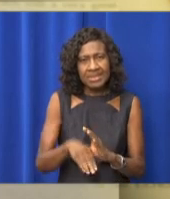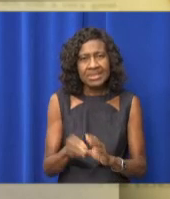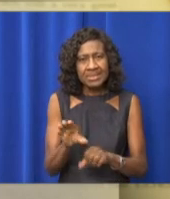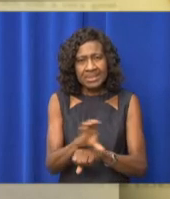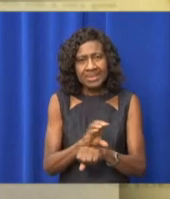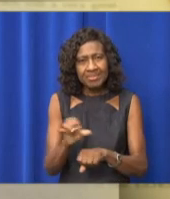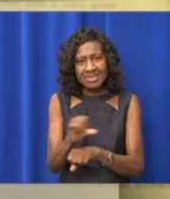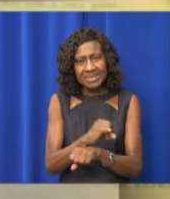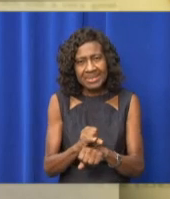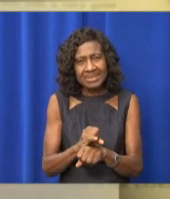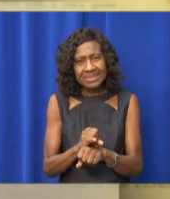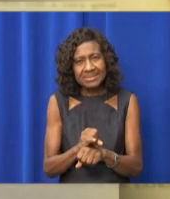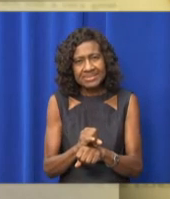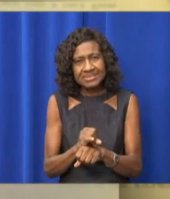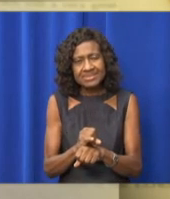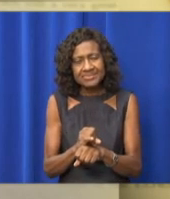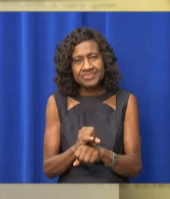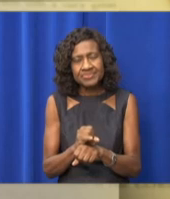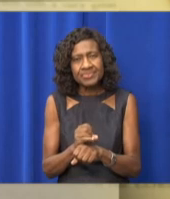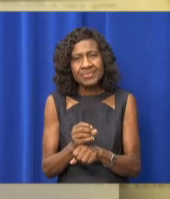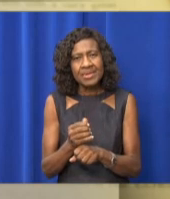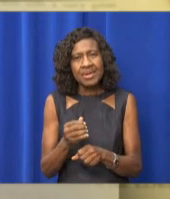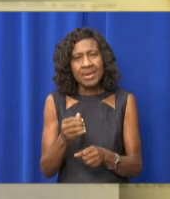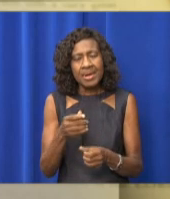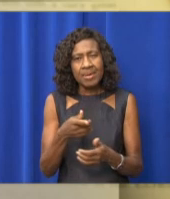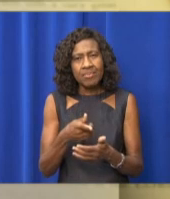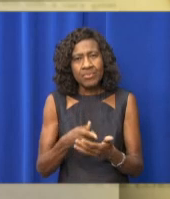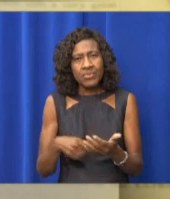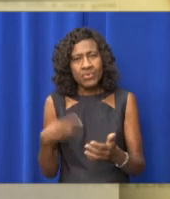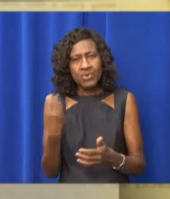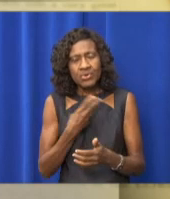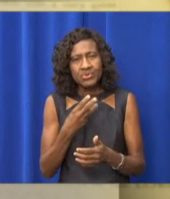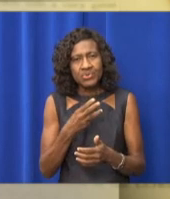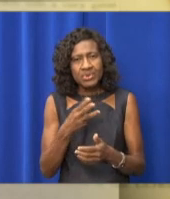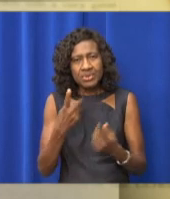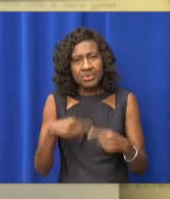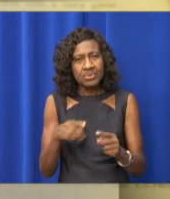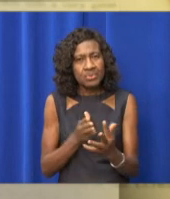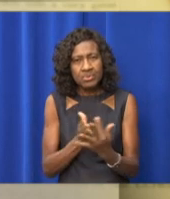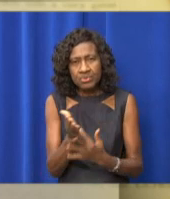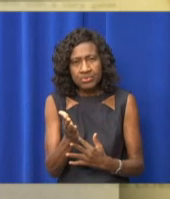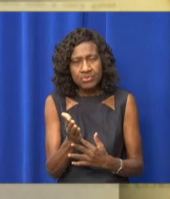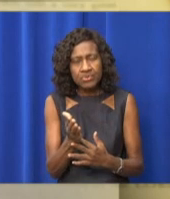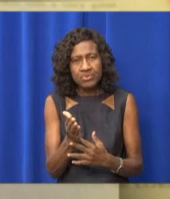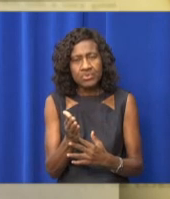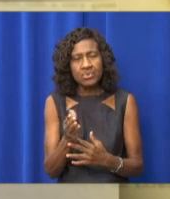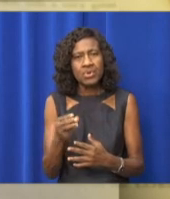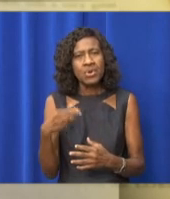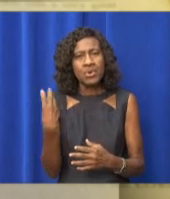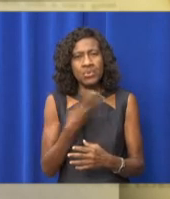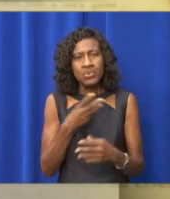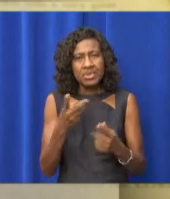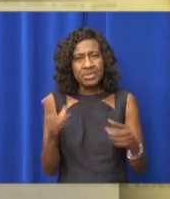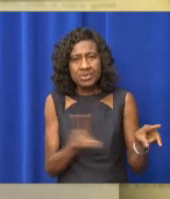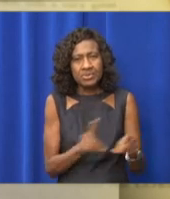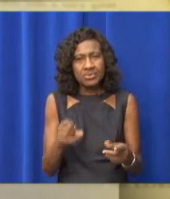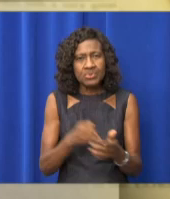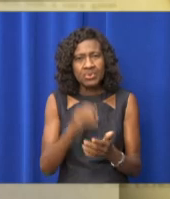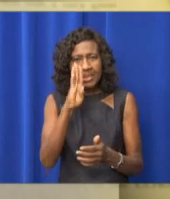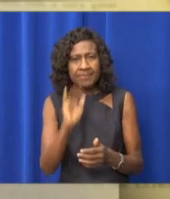Islands, a journey that would not have been made possible without your grace and your mercy. We pray for your